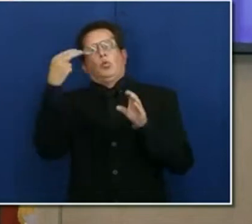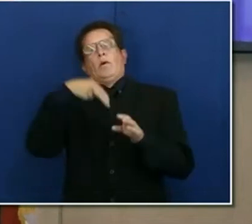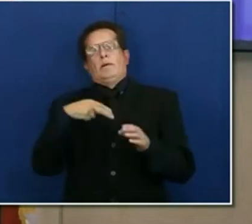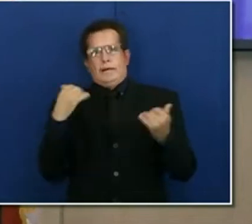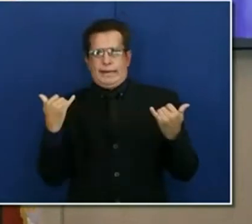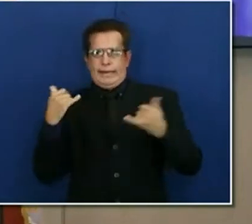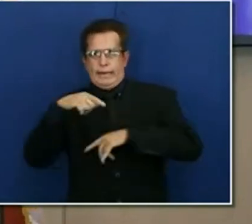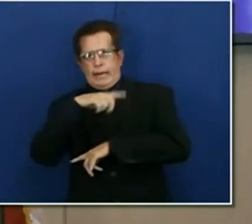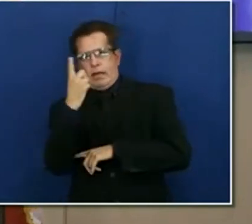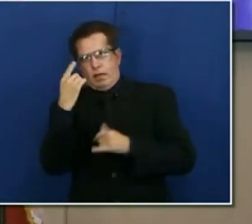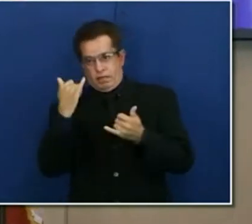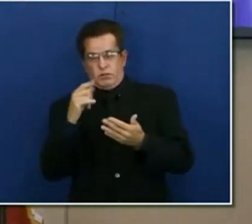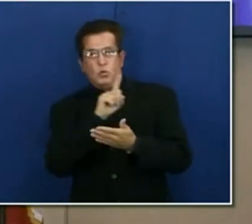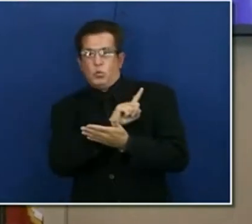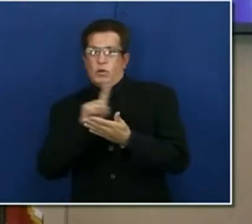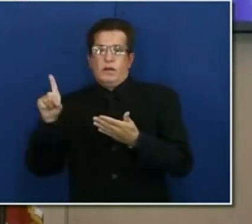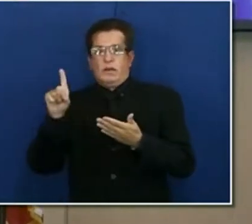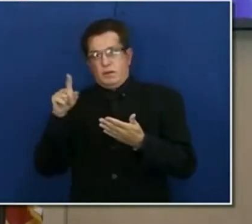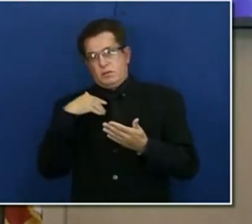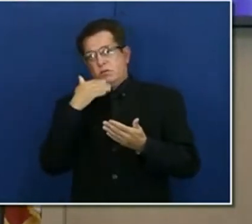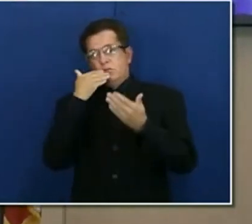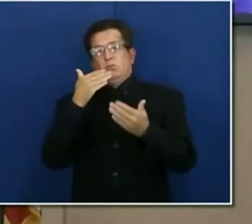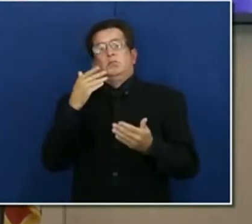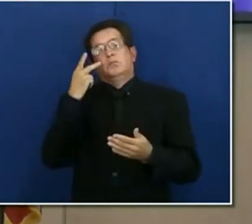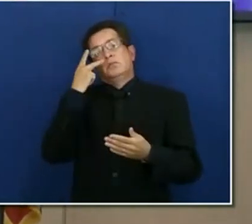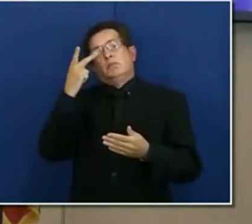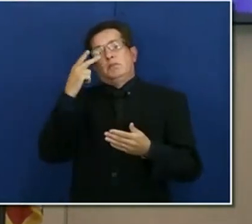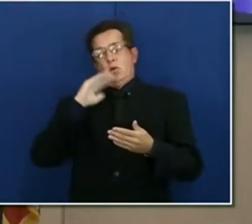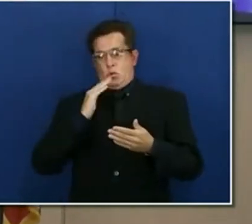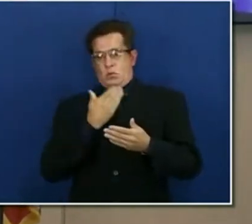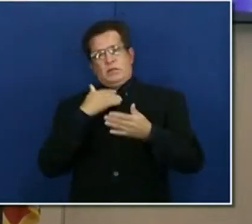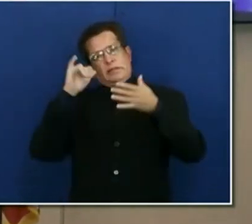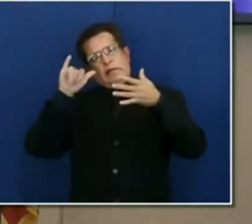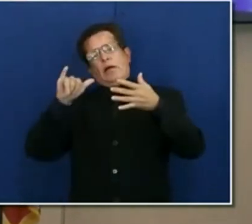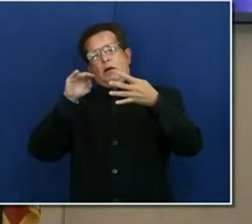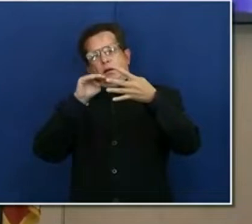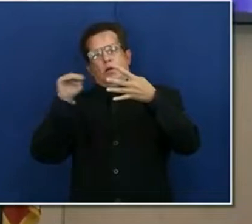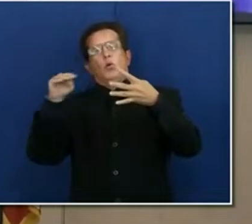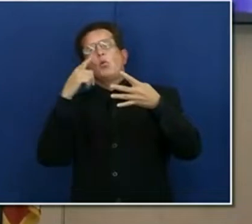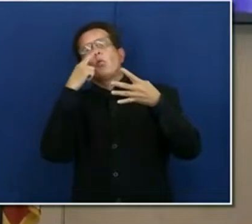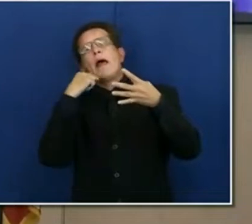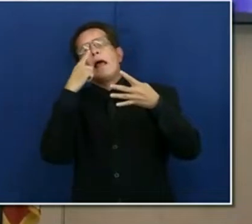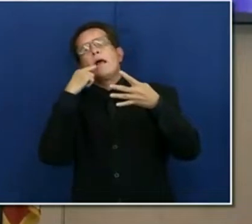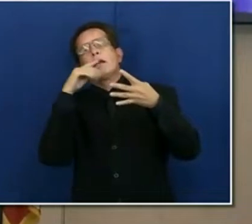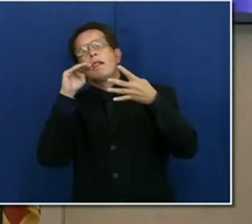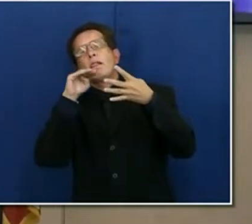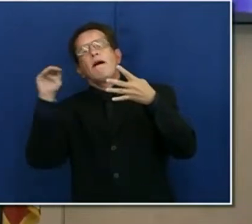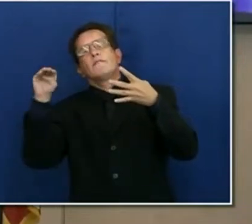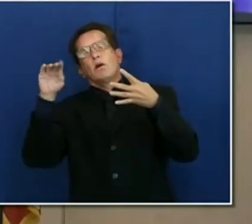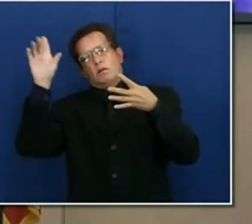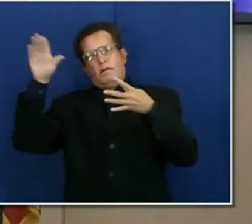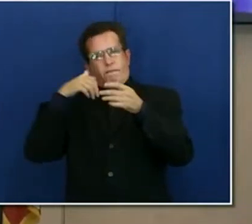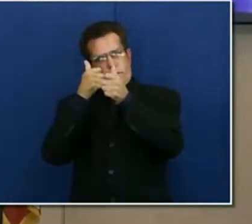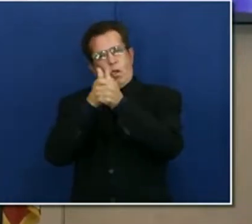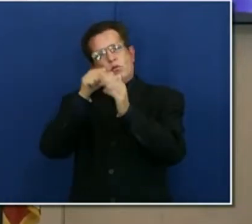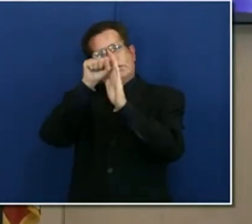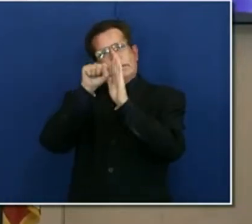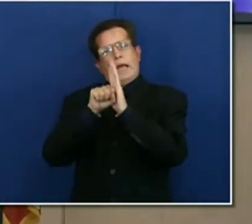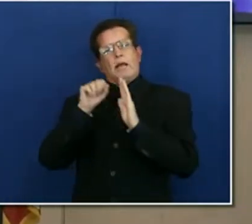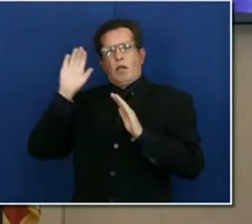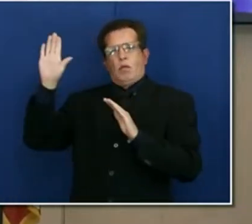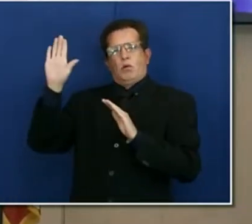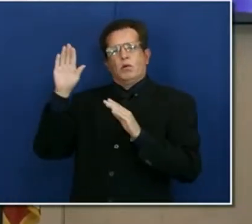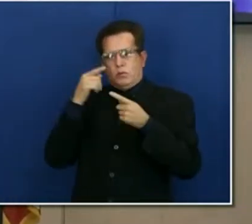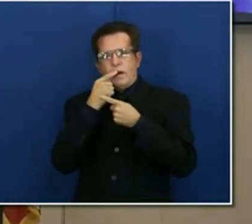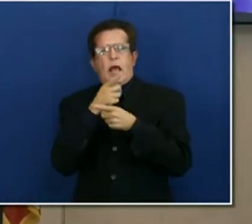Once again this week, we are very pleased to see that we have remained in the red tier on the state's blueprint for reopening